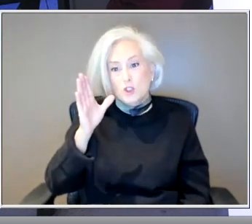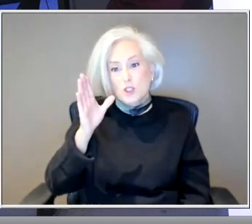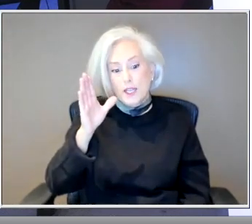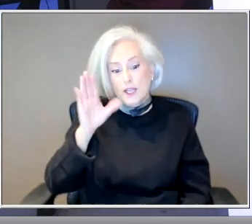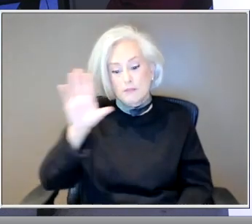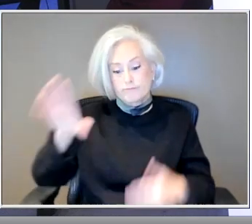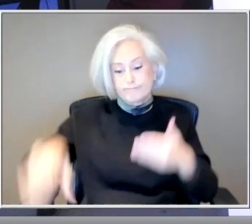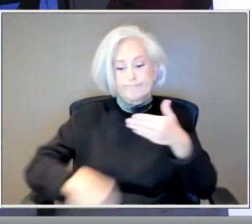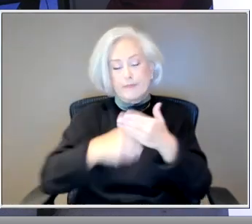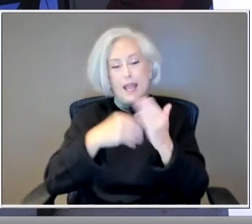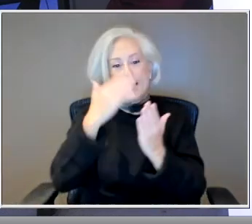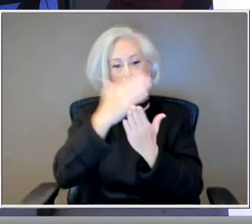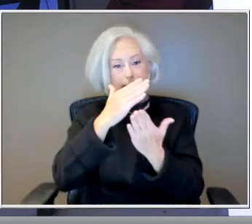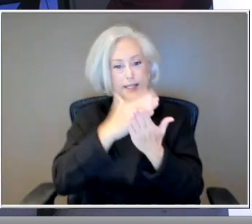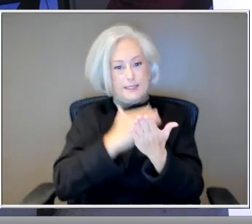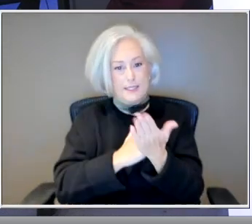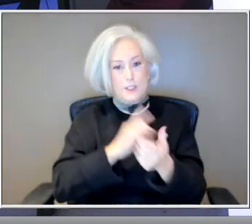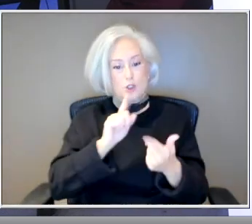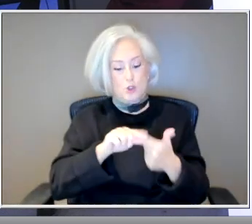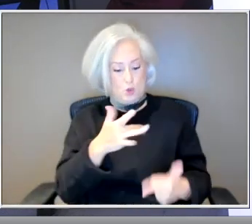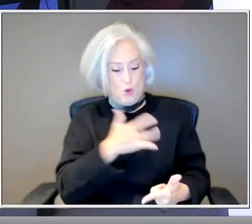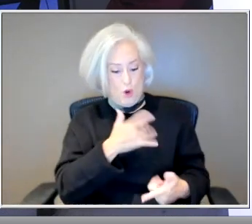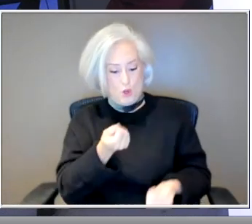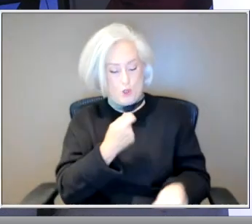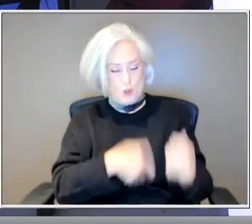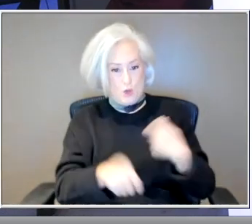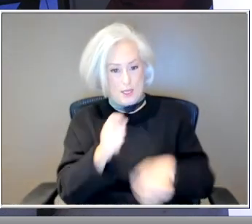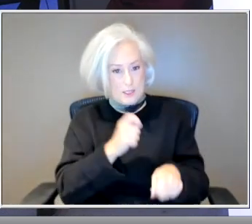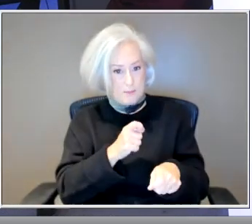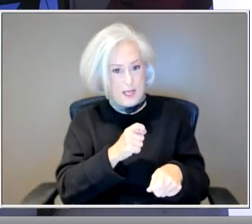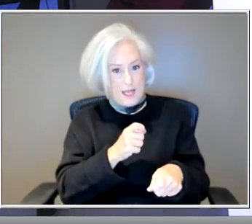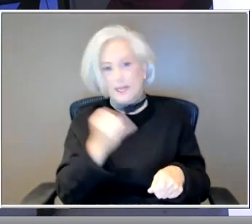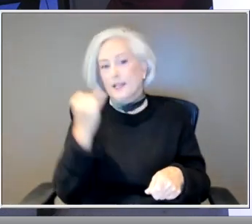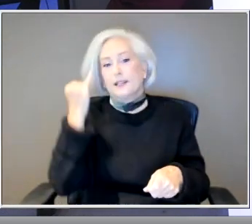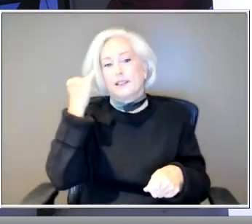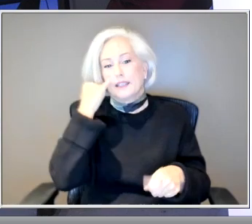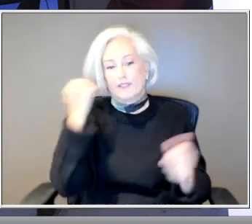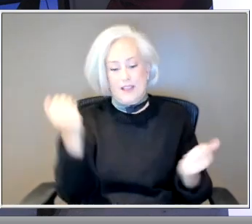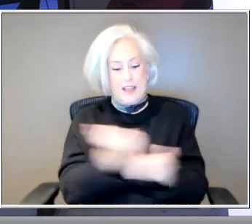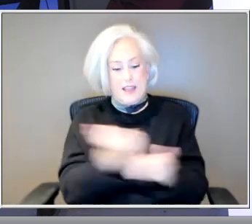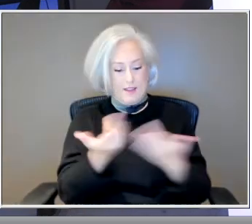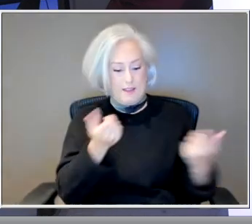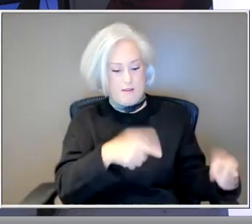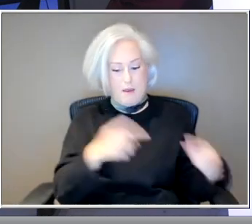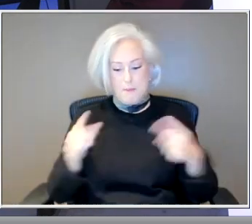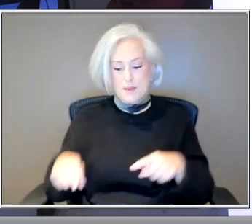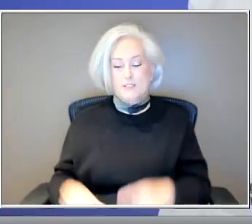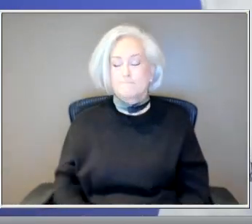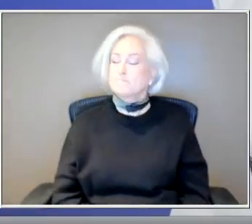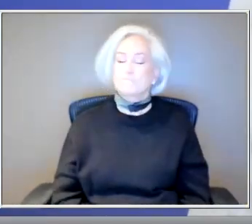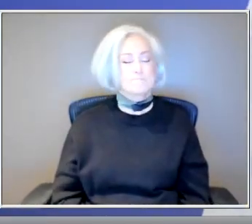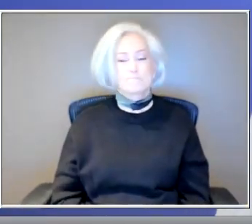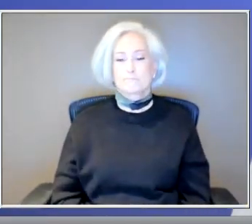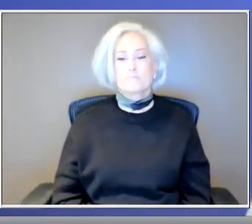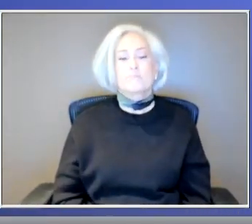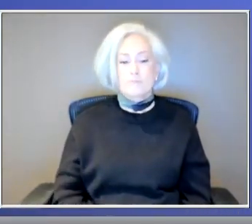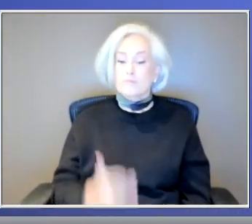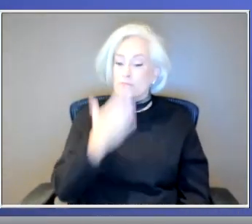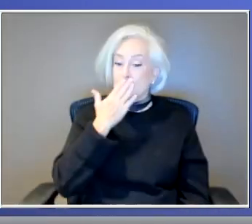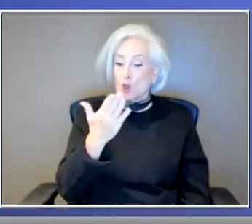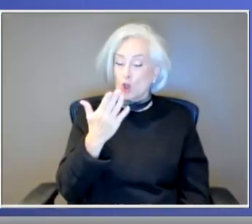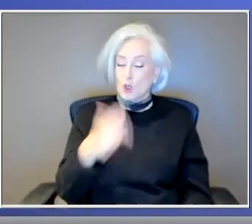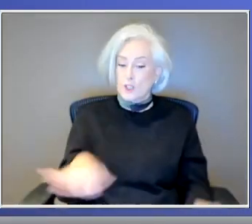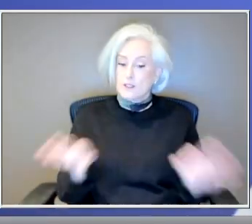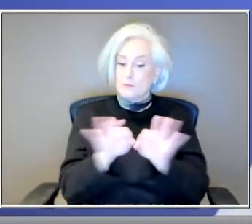that kind of where she would have ended up if she was in this system, just with everything that was taking place? No, I think that's an important question, and the good news is